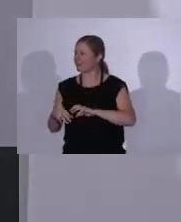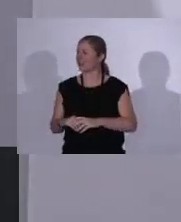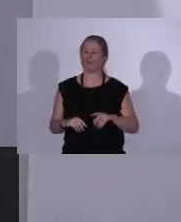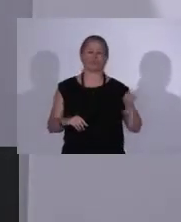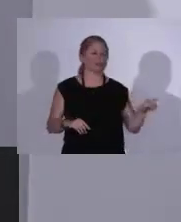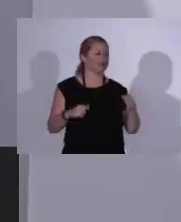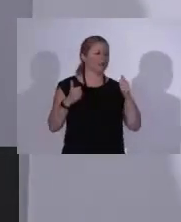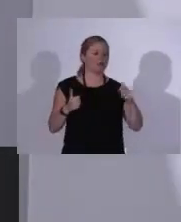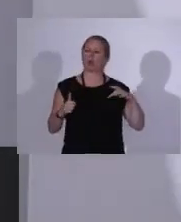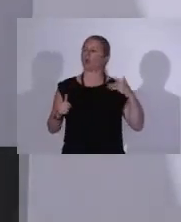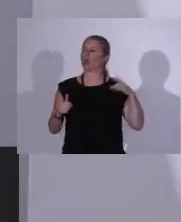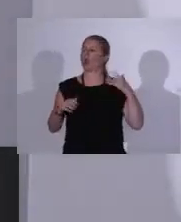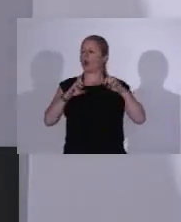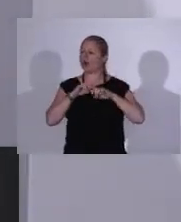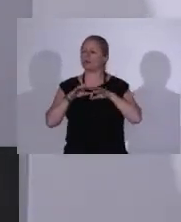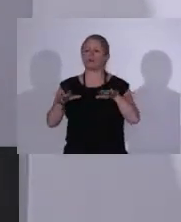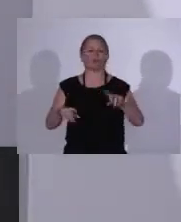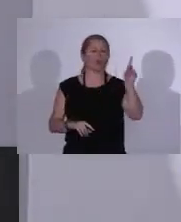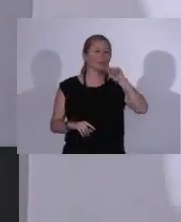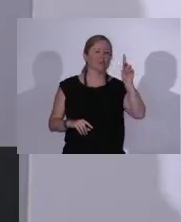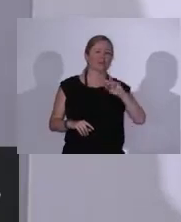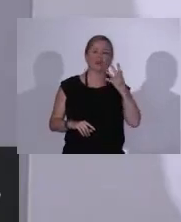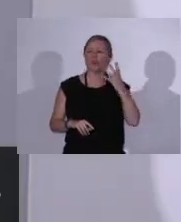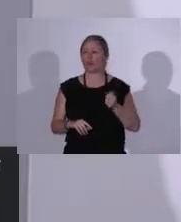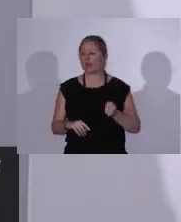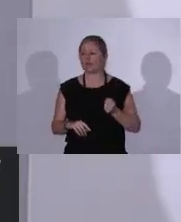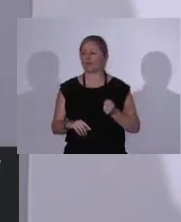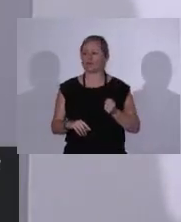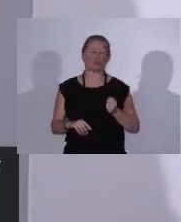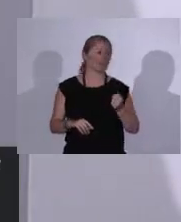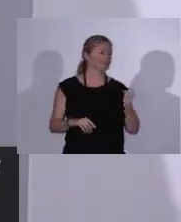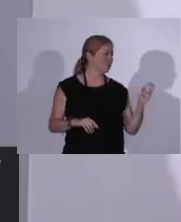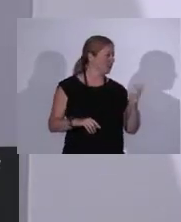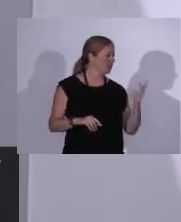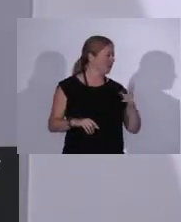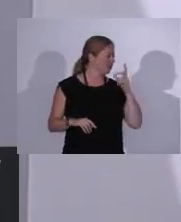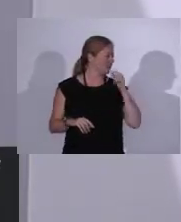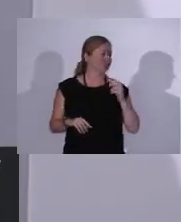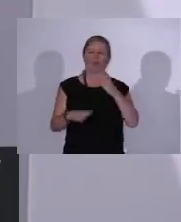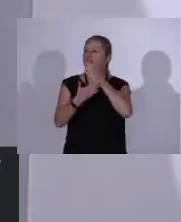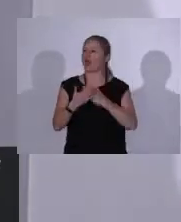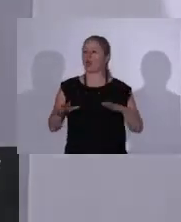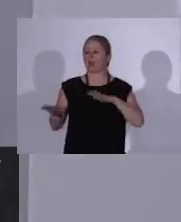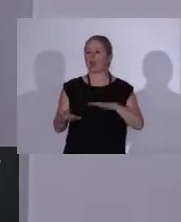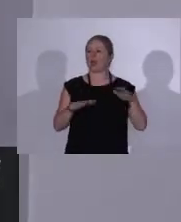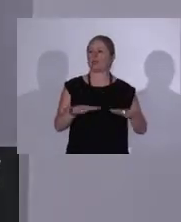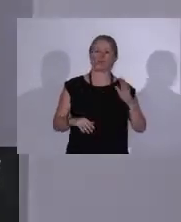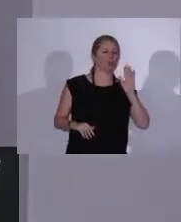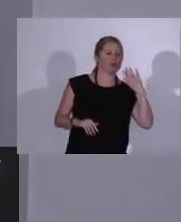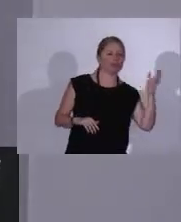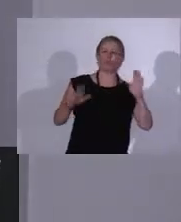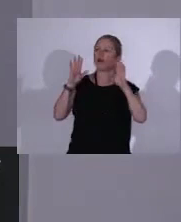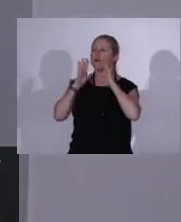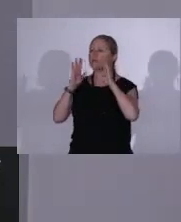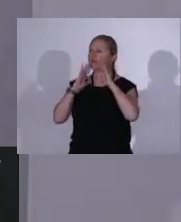streaming. And today's fantastic. We got MySport Live, so Sam and Seth can half chill, but end up presenting and doing Facebook Live,